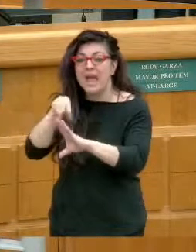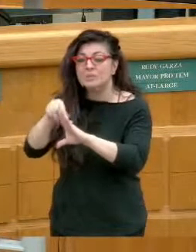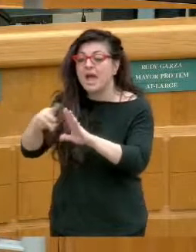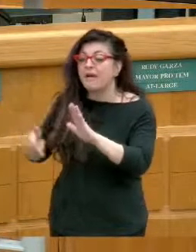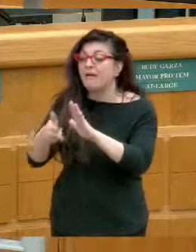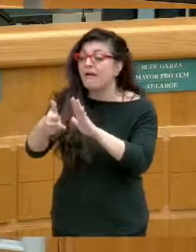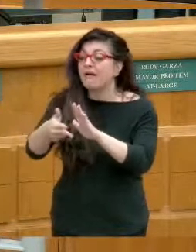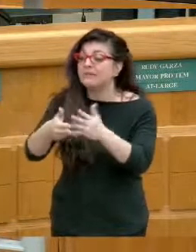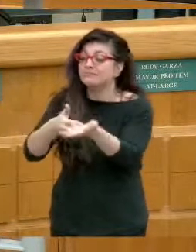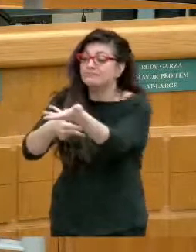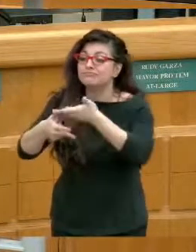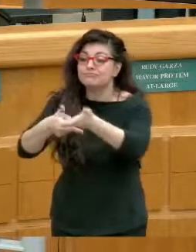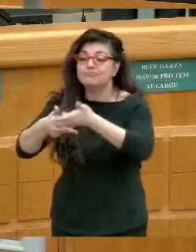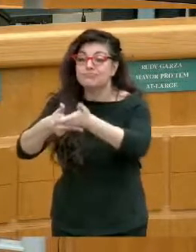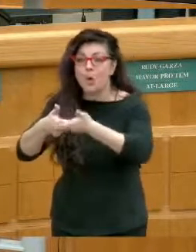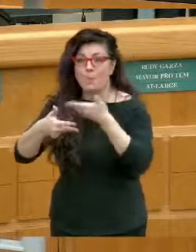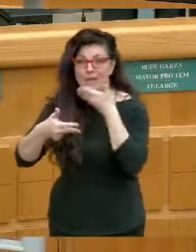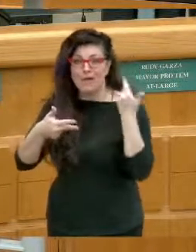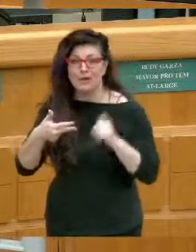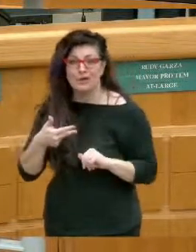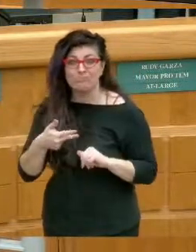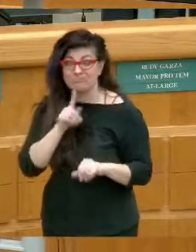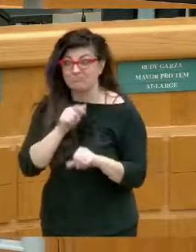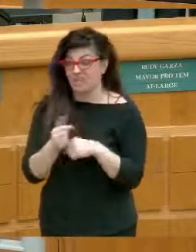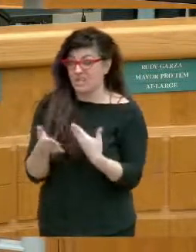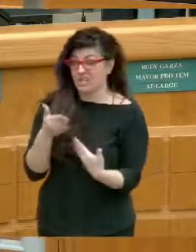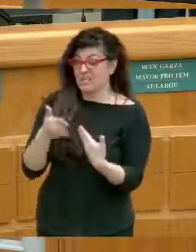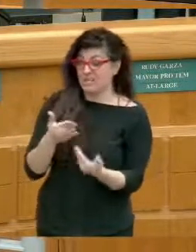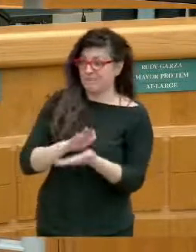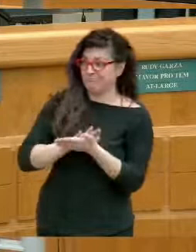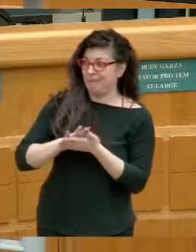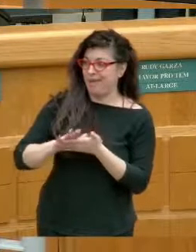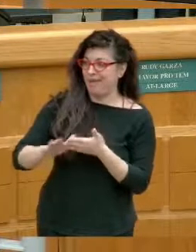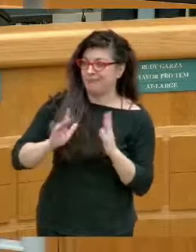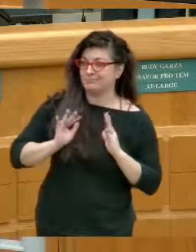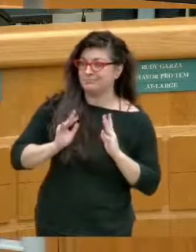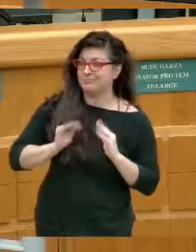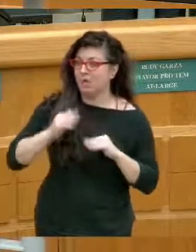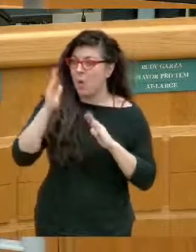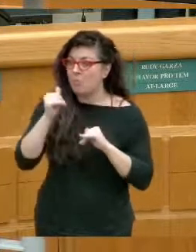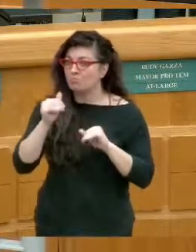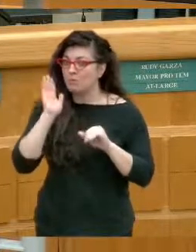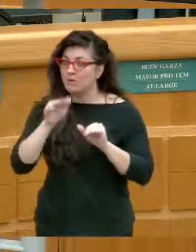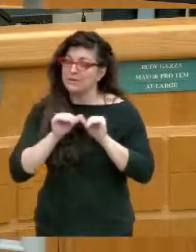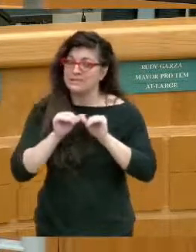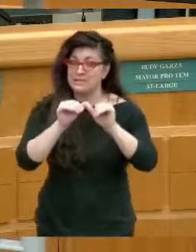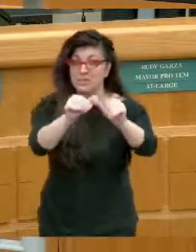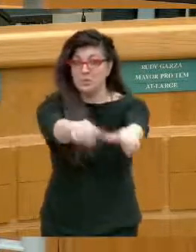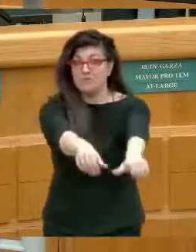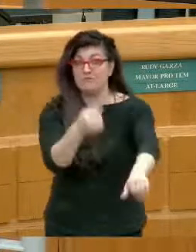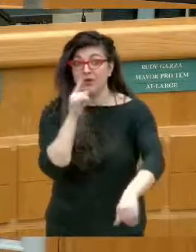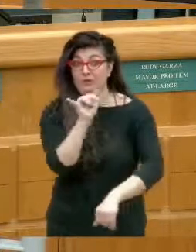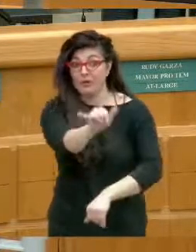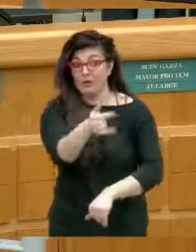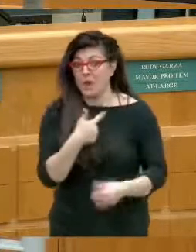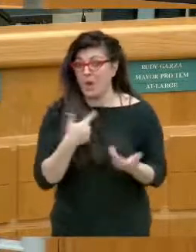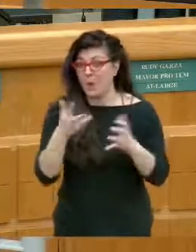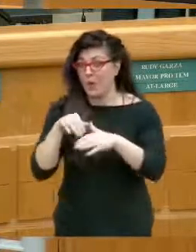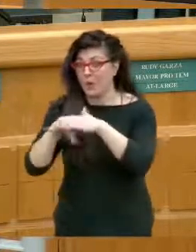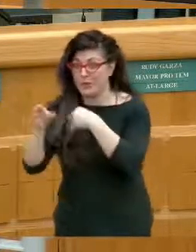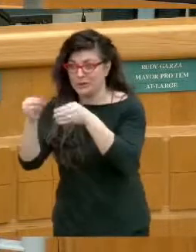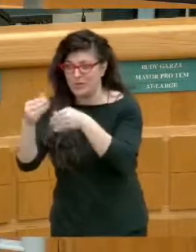to? Truthfully, I think it's extremely convenient, and I hope that it continues for the rest of my life, that I don't have to go into the